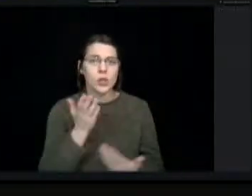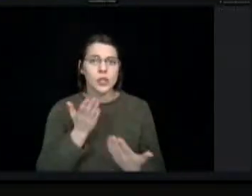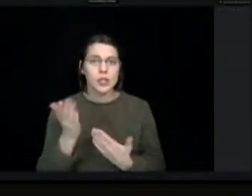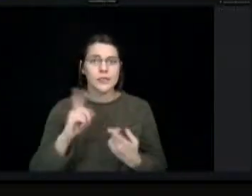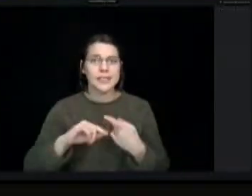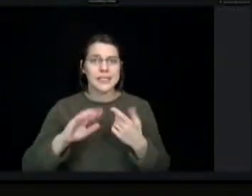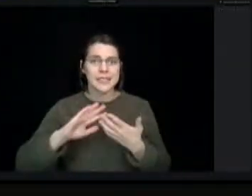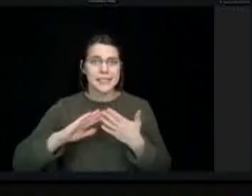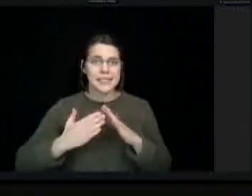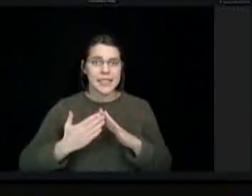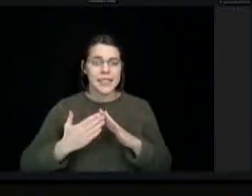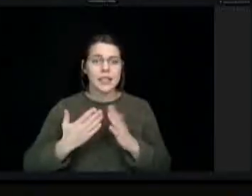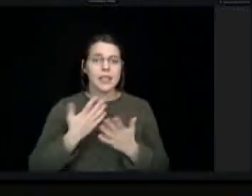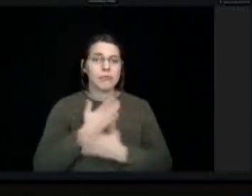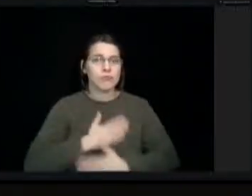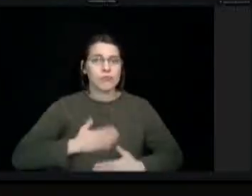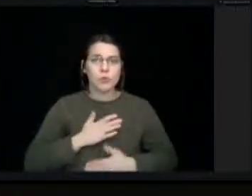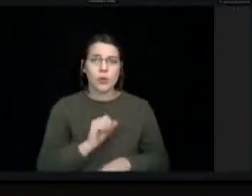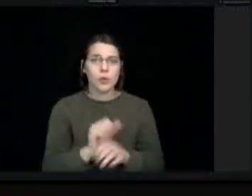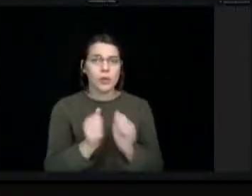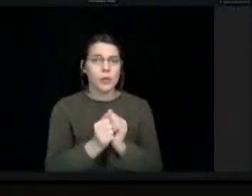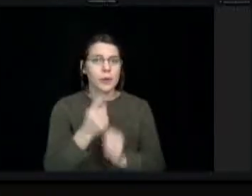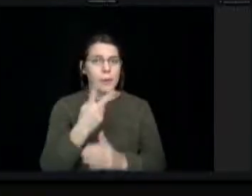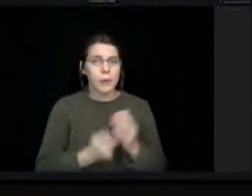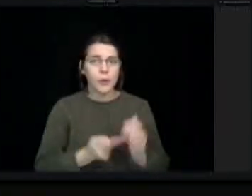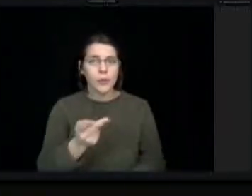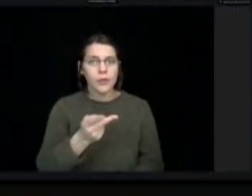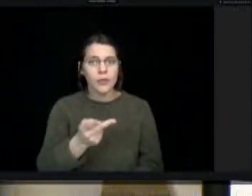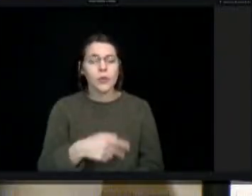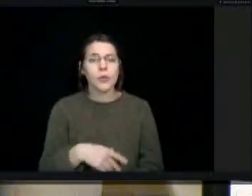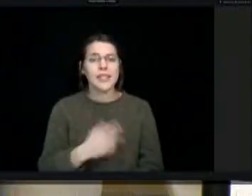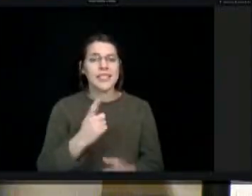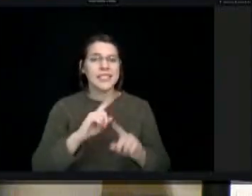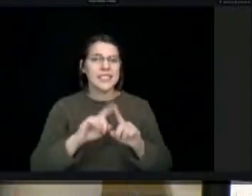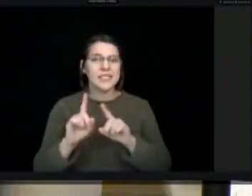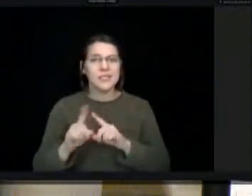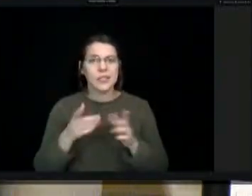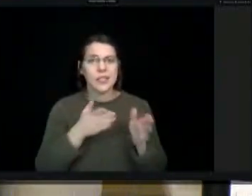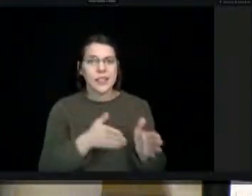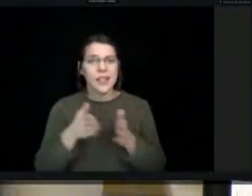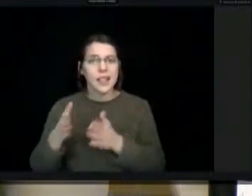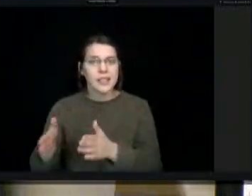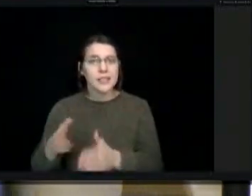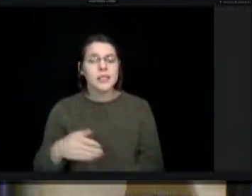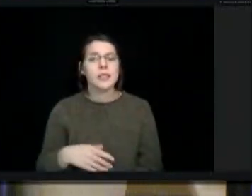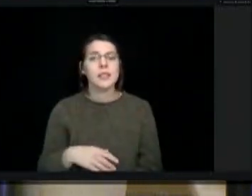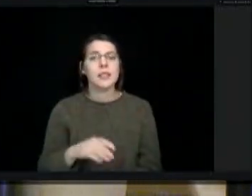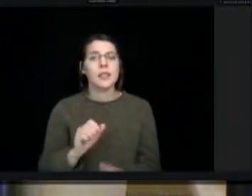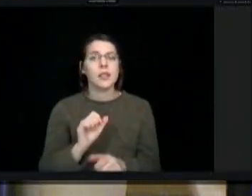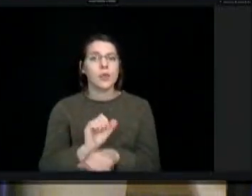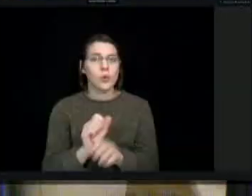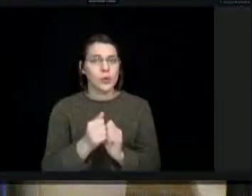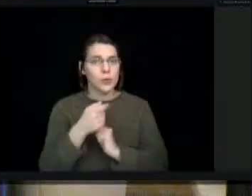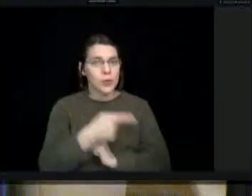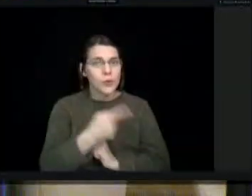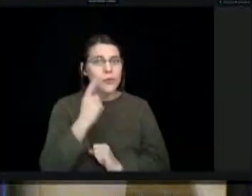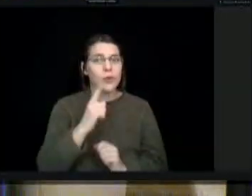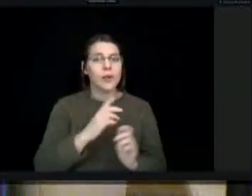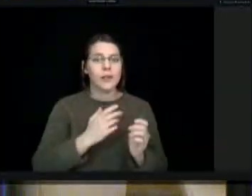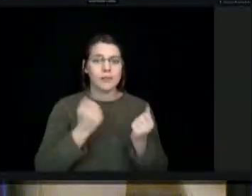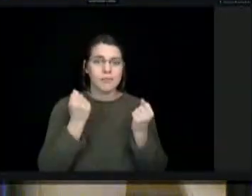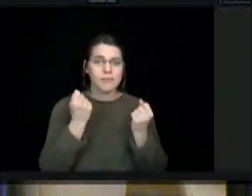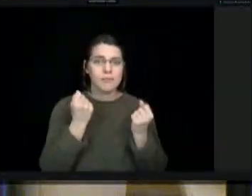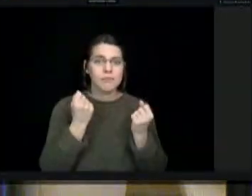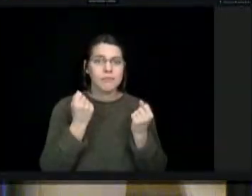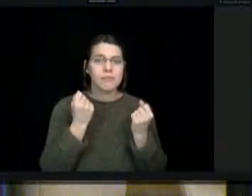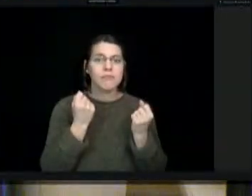enjoyable to work with both of you in, different lanes, so to speak. Working with you much on economic development projects. In District